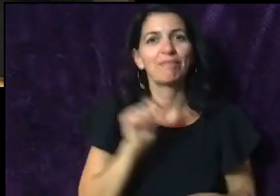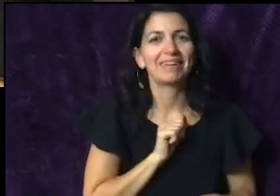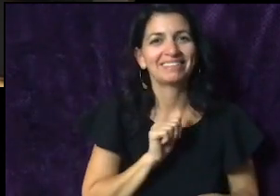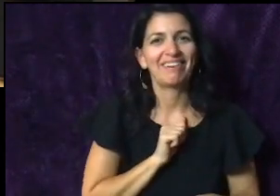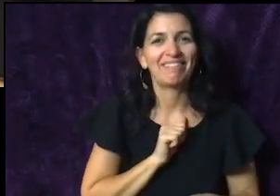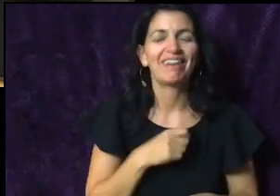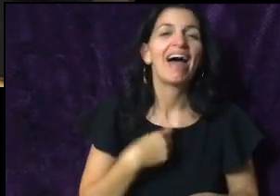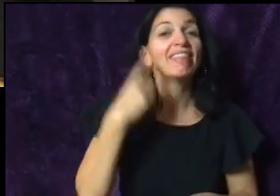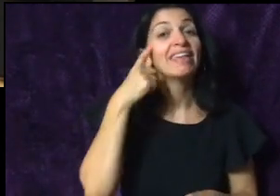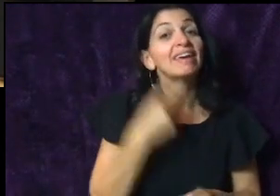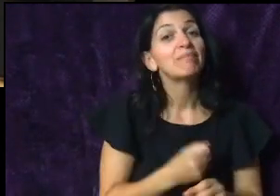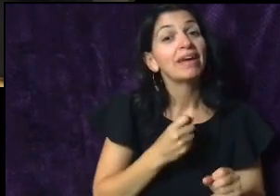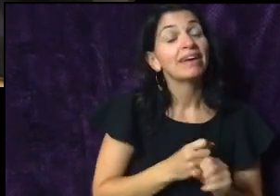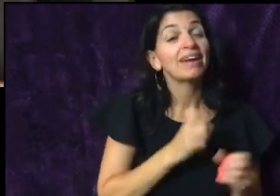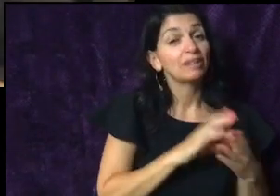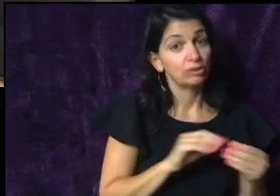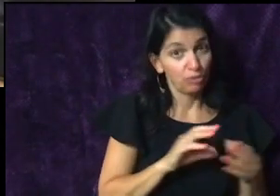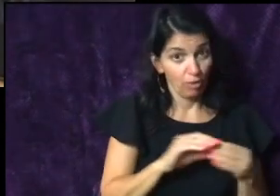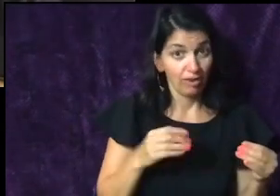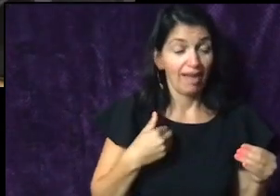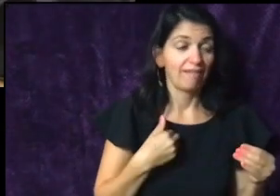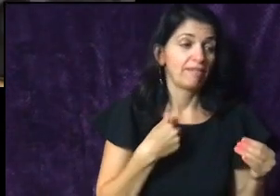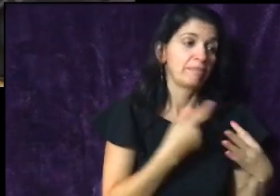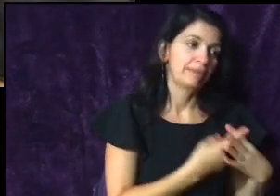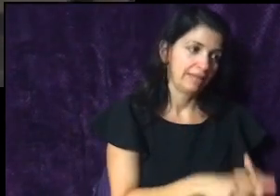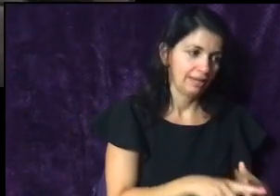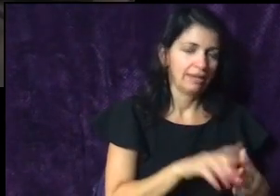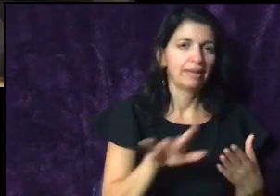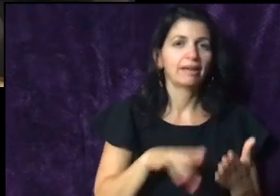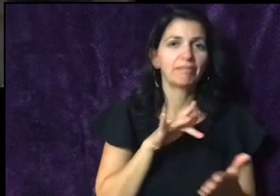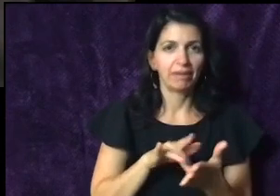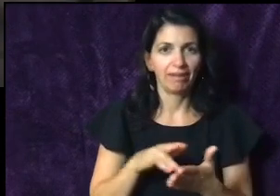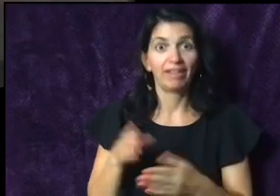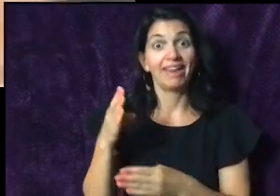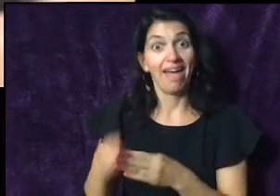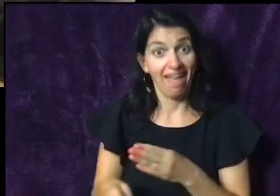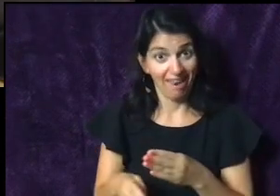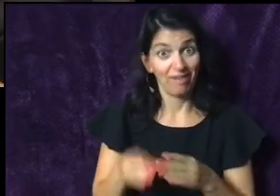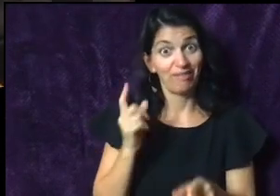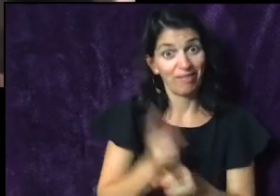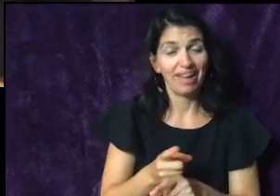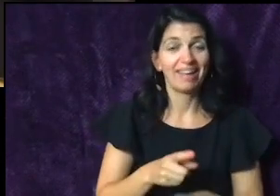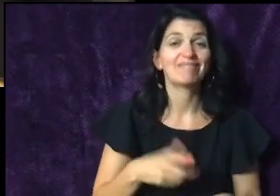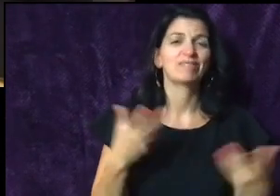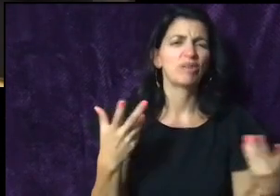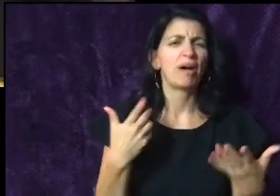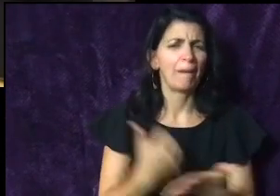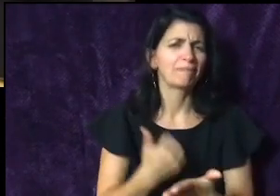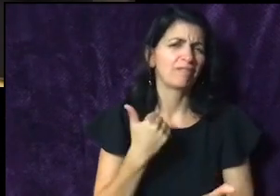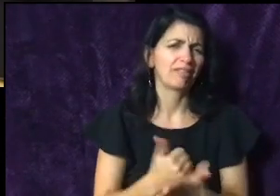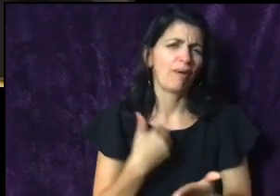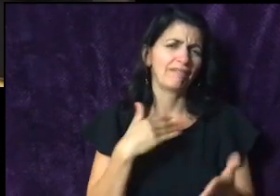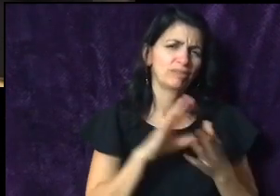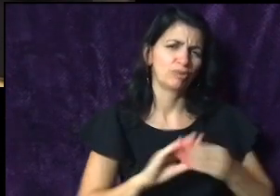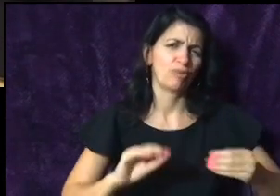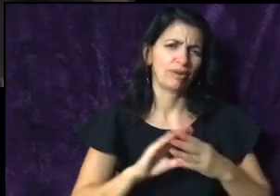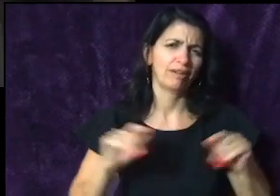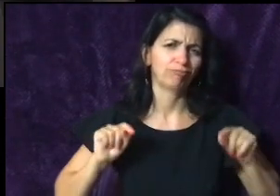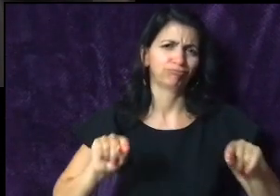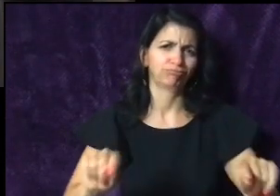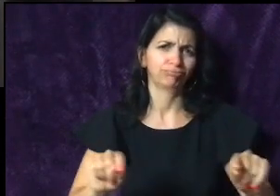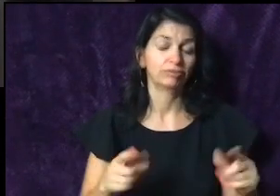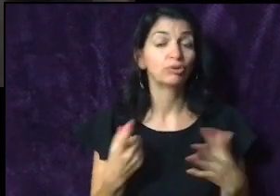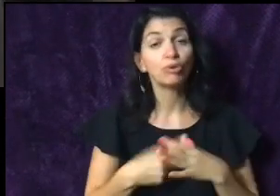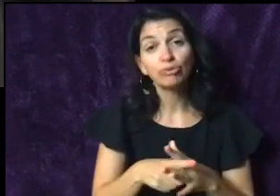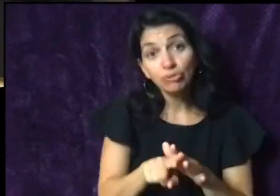think that making the story, because stories have a beginning, middle, and end, and melodies have a beginning, middle, and end, can be really helpful. So why